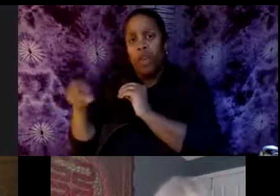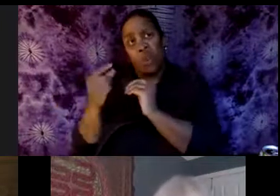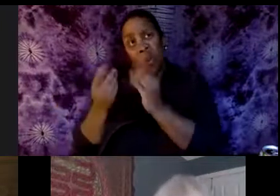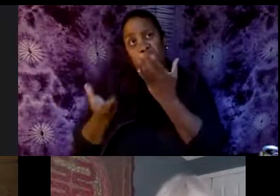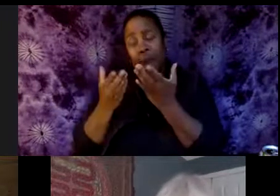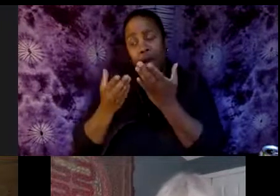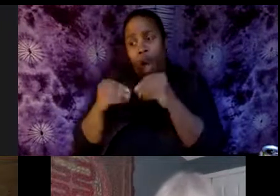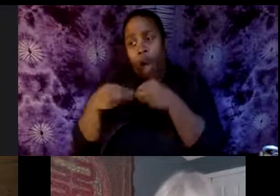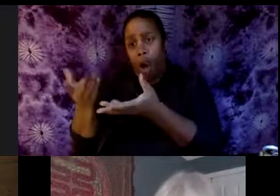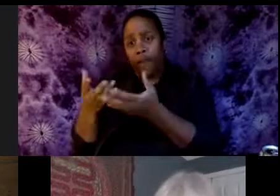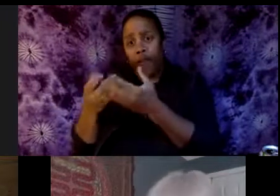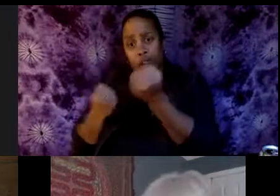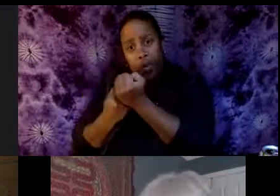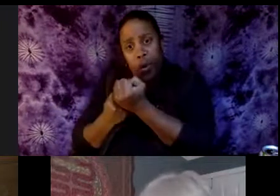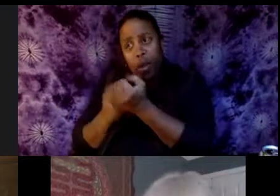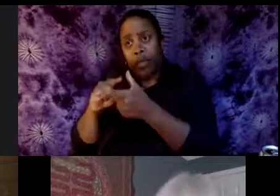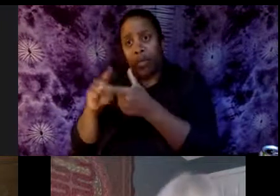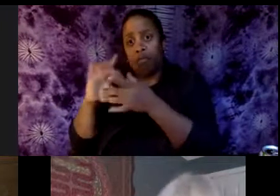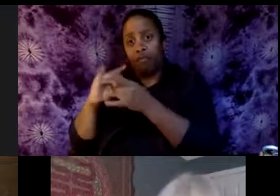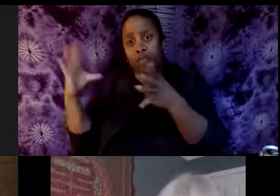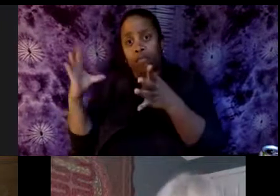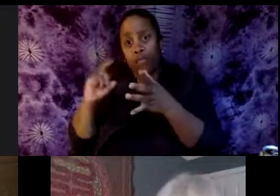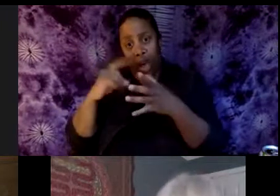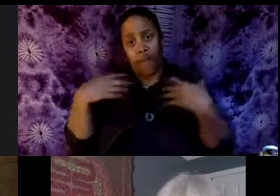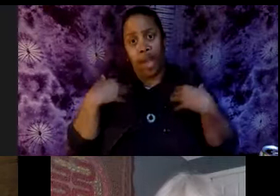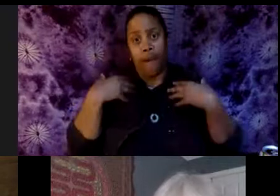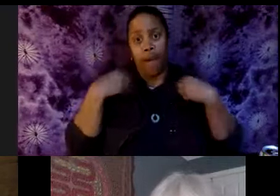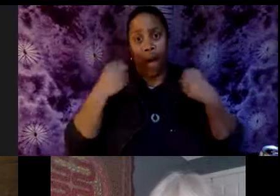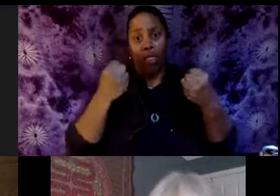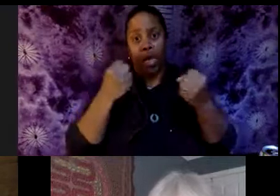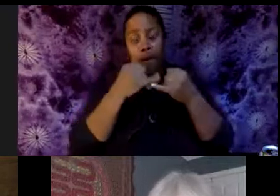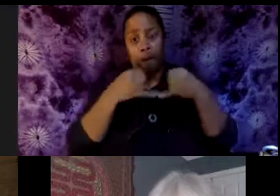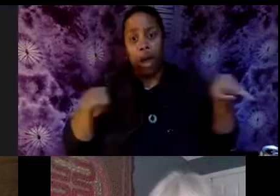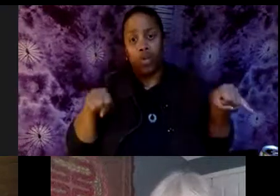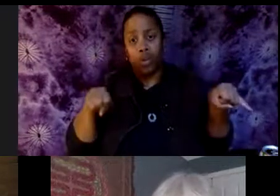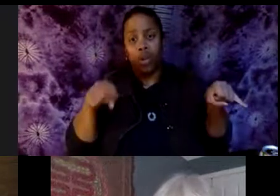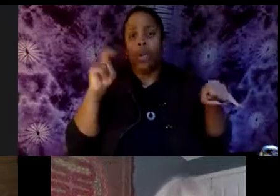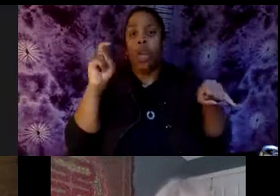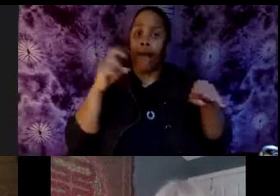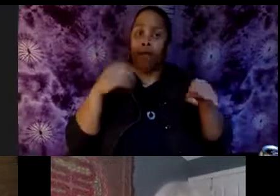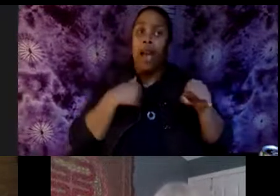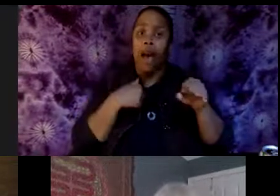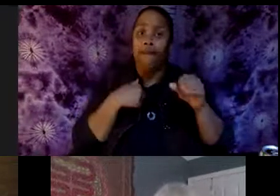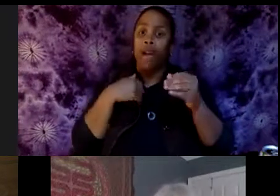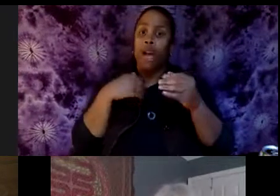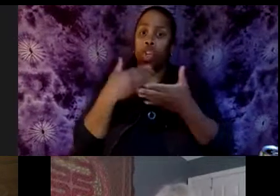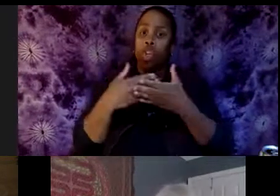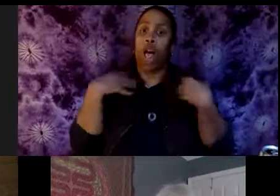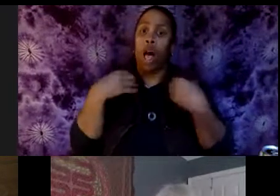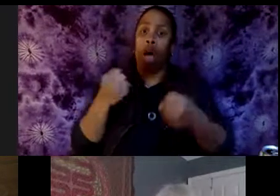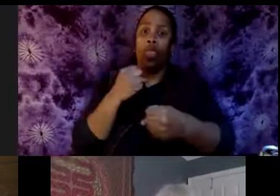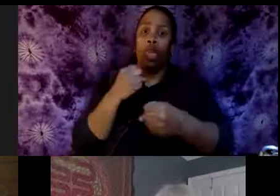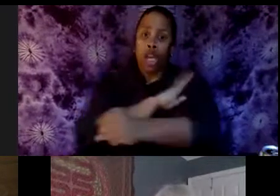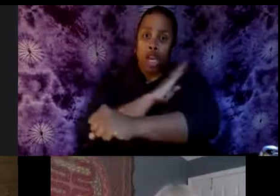let it go, because you need to have healthy boundaries as well. You need to focus on having an energy around you that lifts